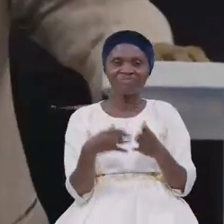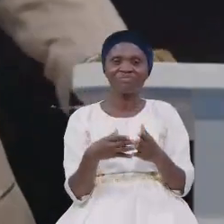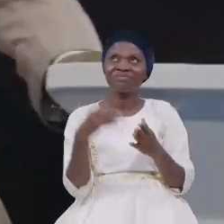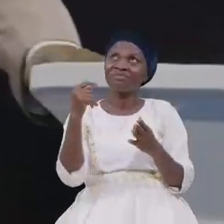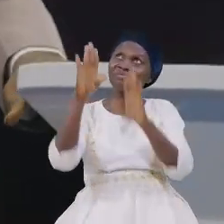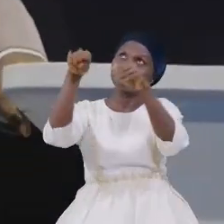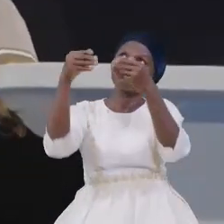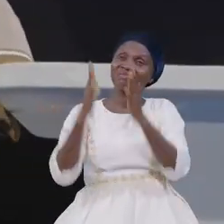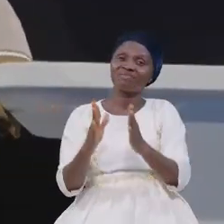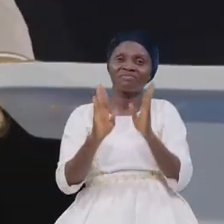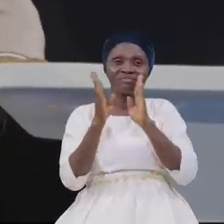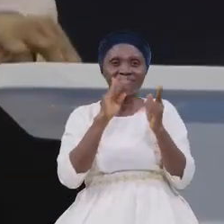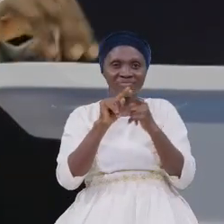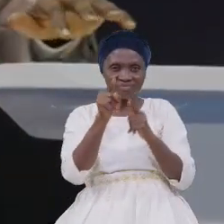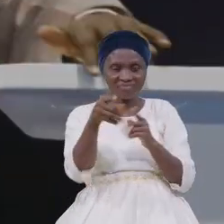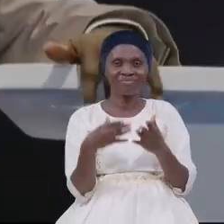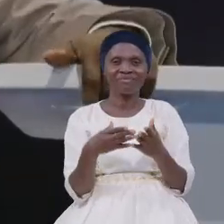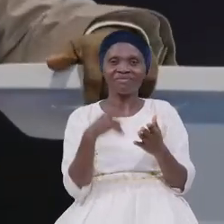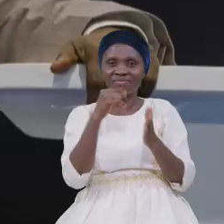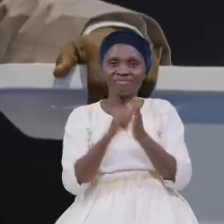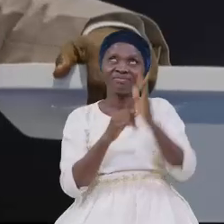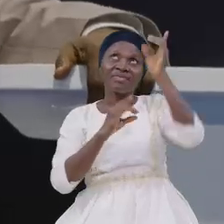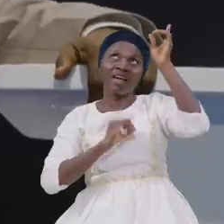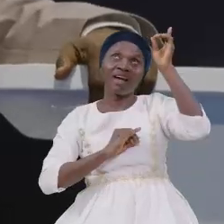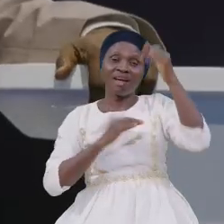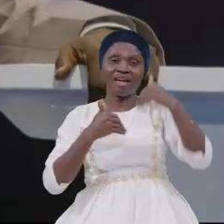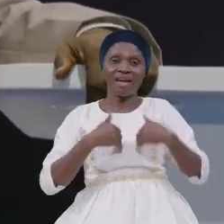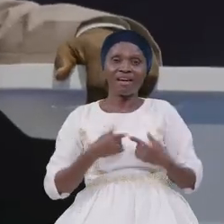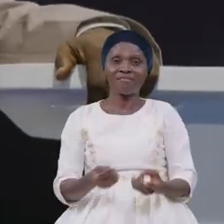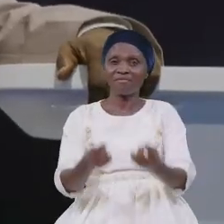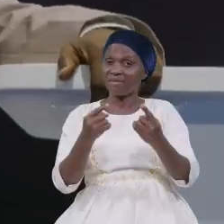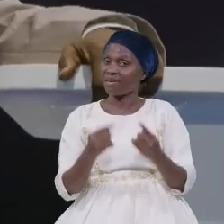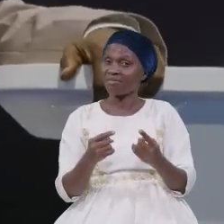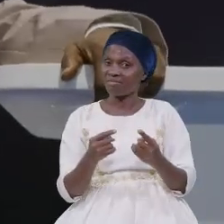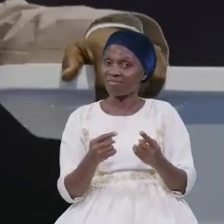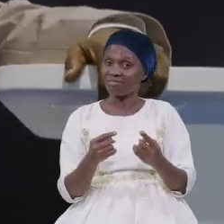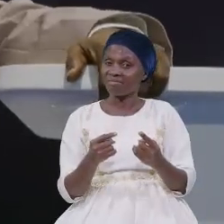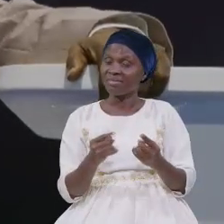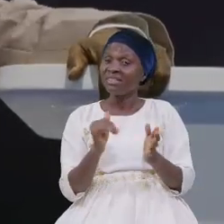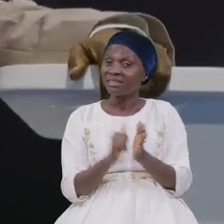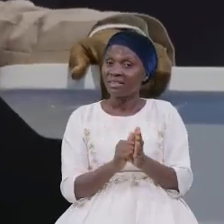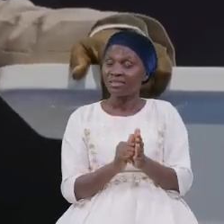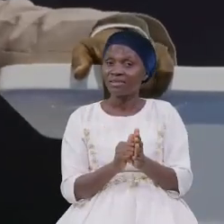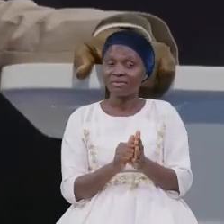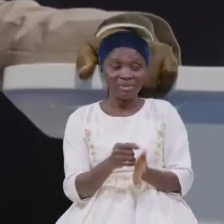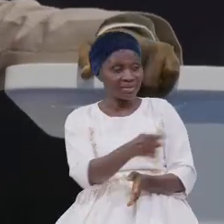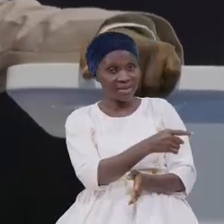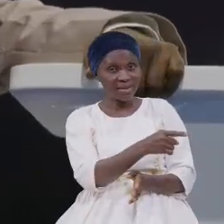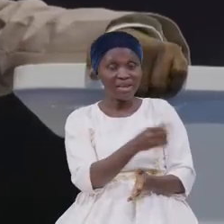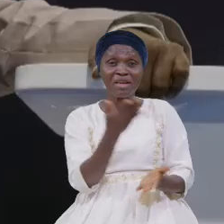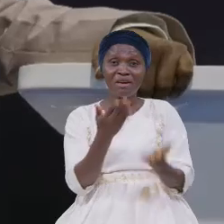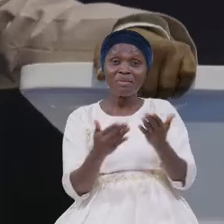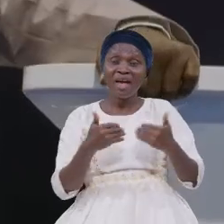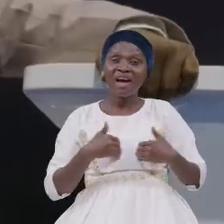talking to you. I am come that they might have